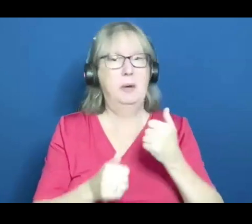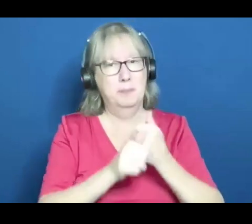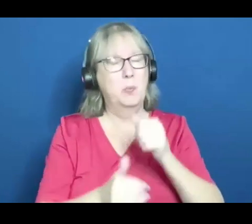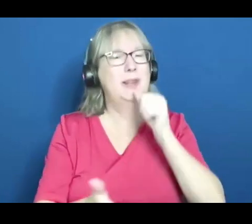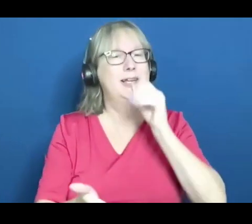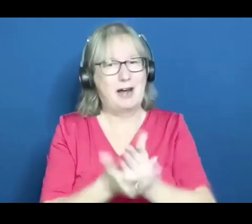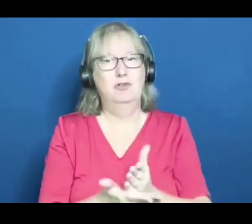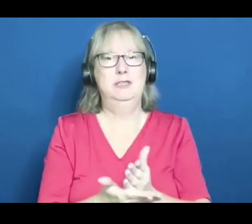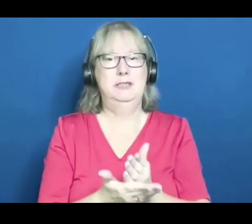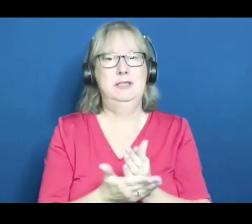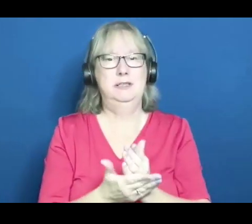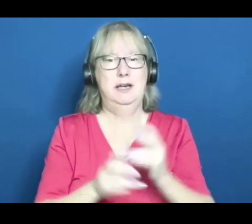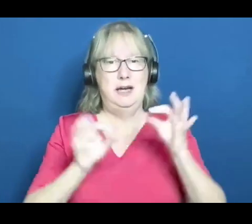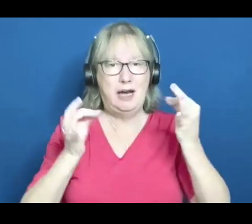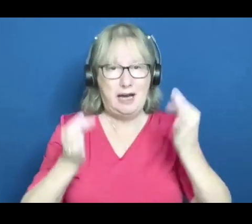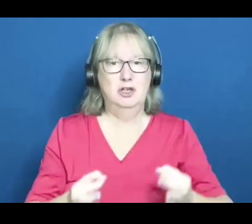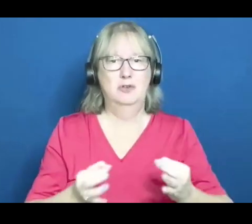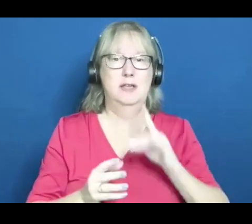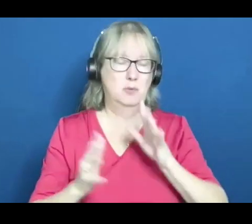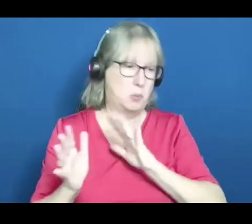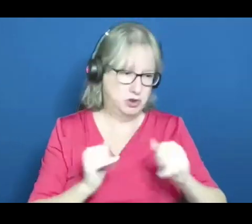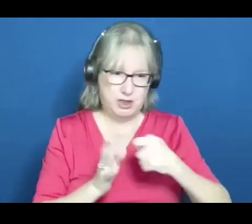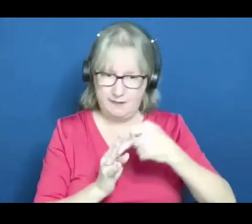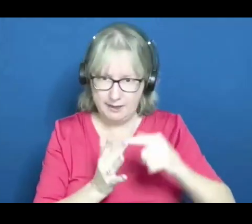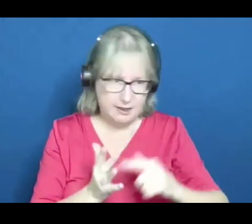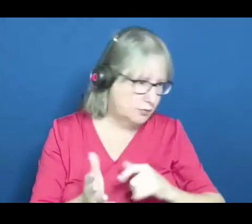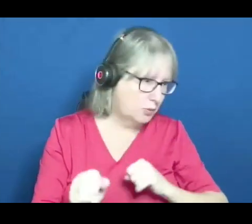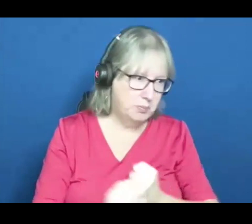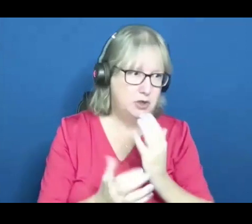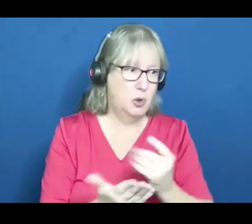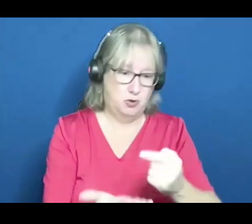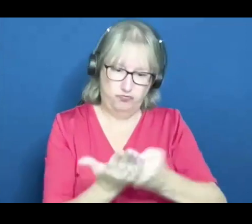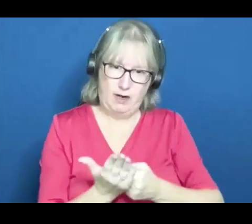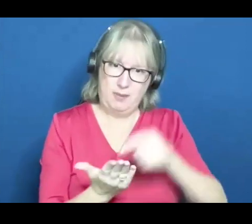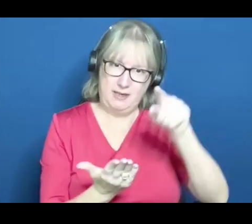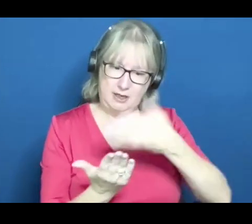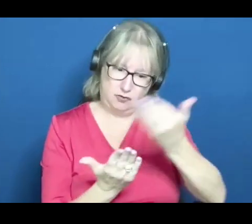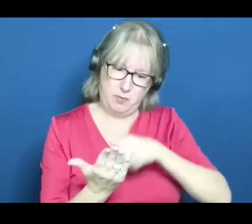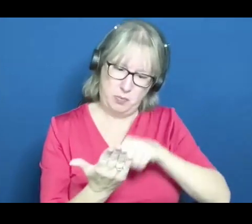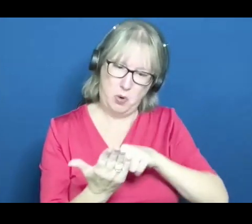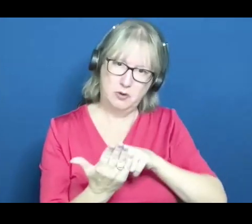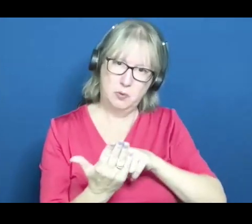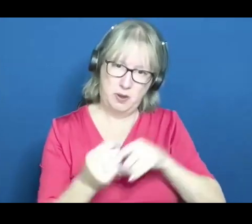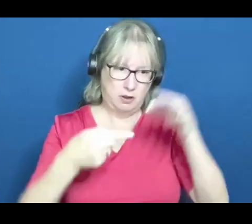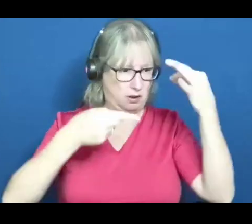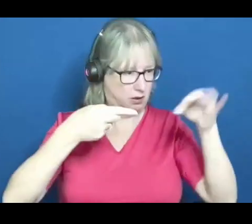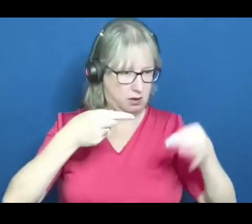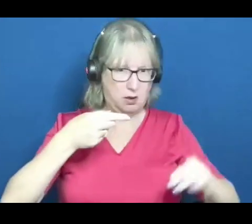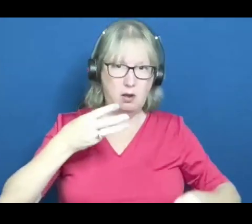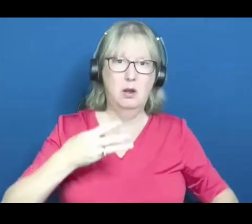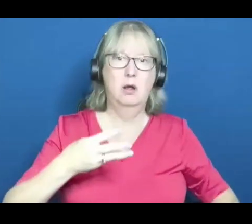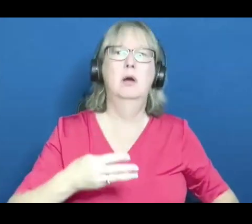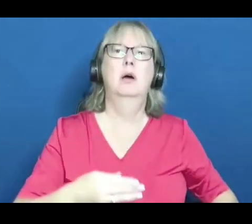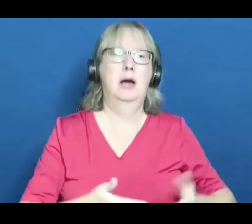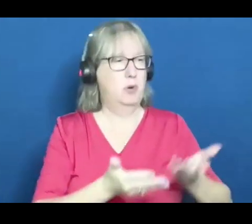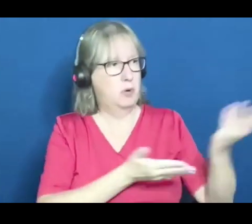guaranteed accuracy. We'll check the kit, we'll check that it's right, what's been recommended, and work with the employer and employee